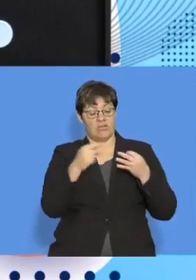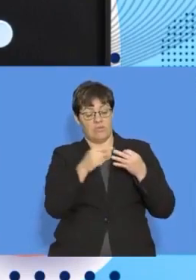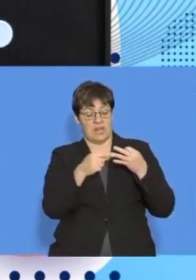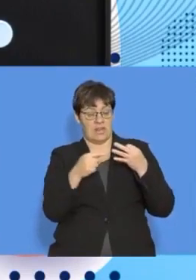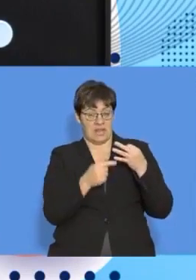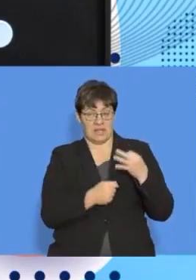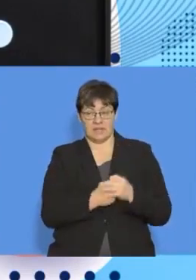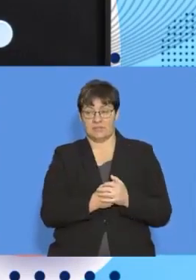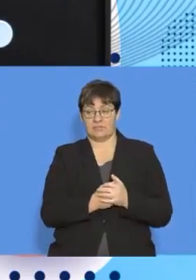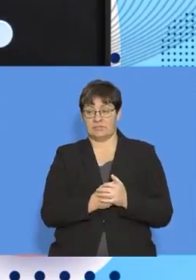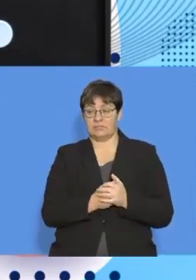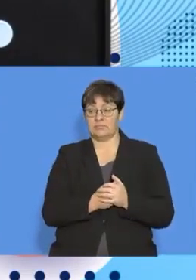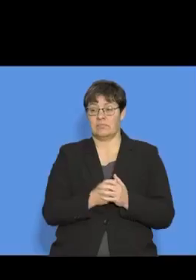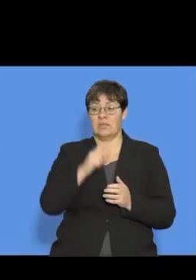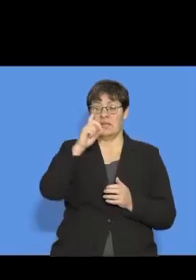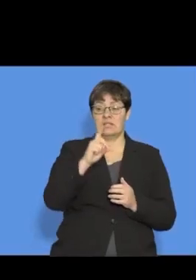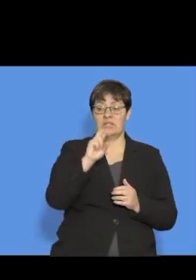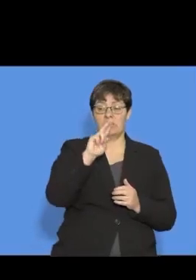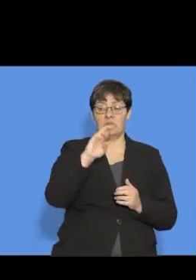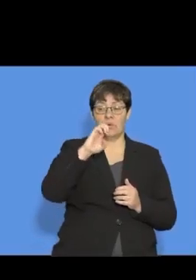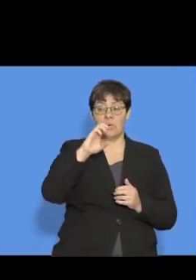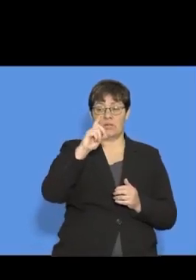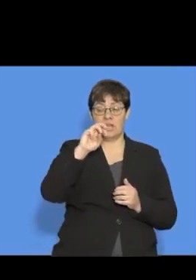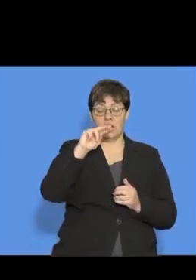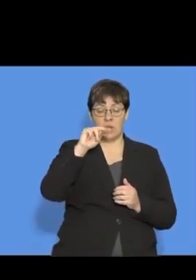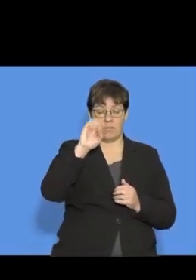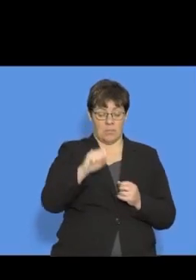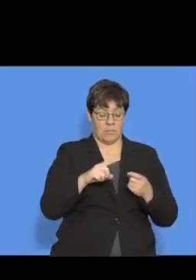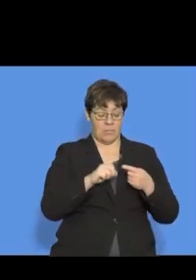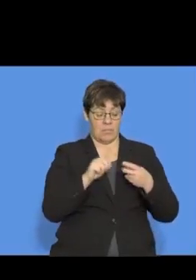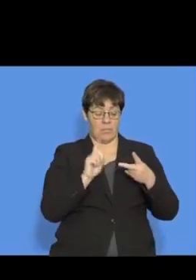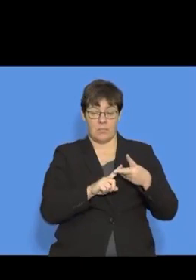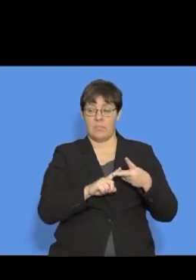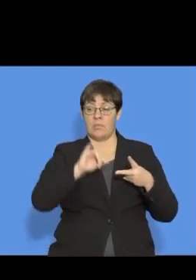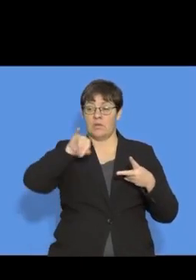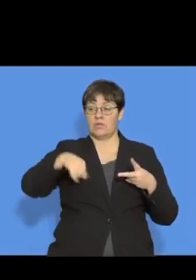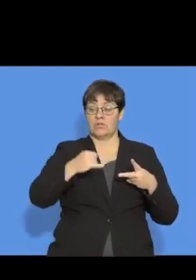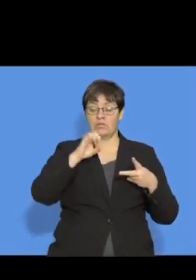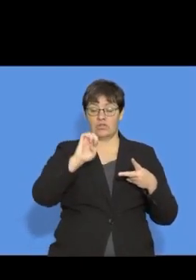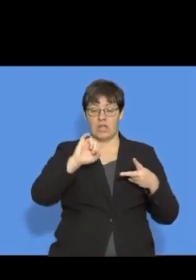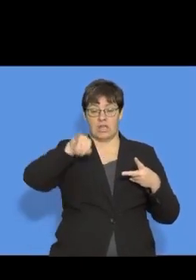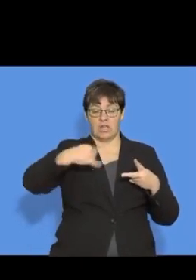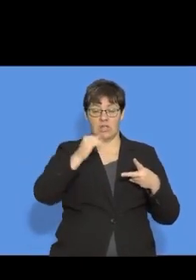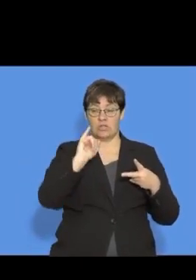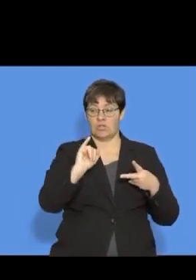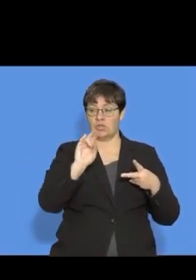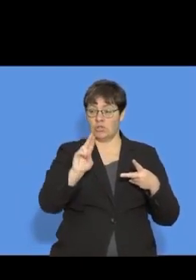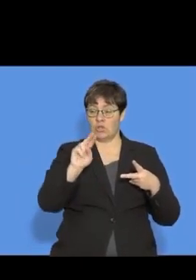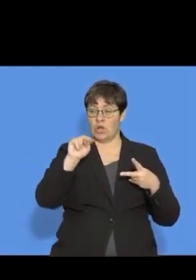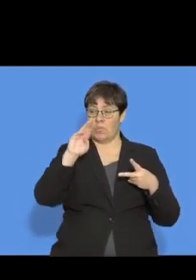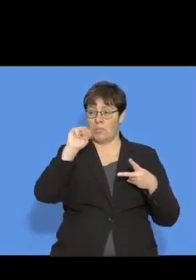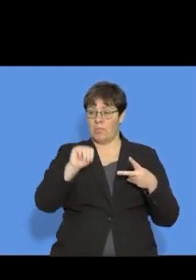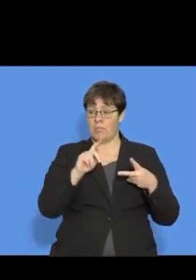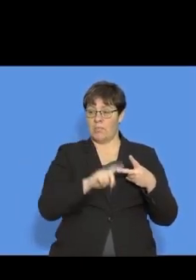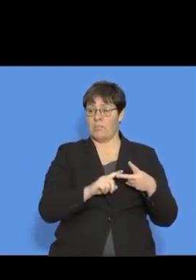consists of three regions. It has the duodenum, the jejunum, and the ileum. And if we focus in on